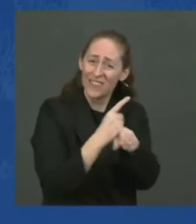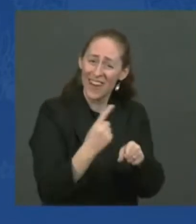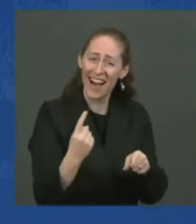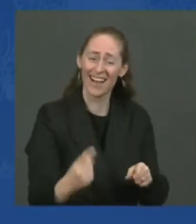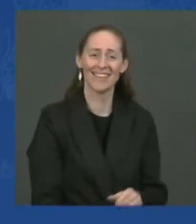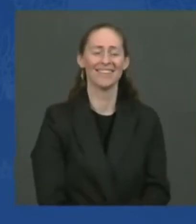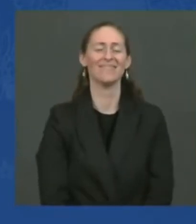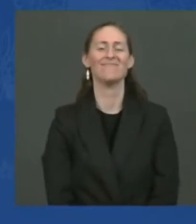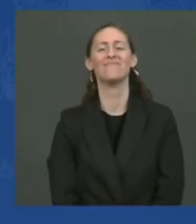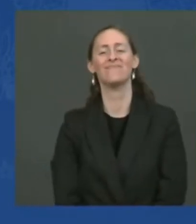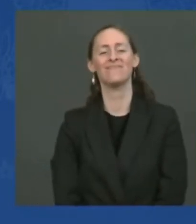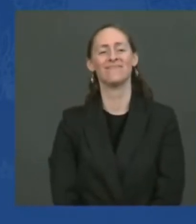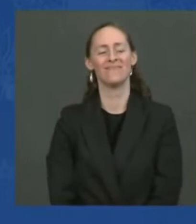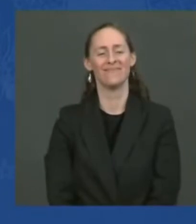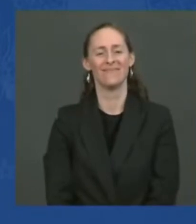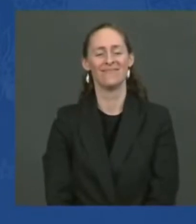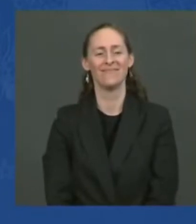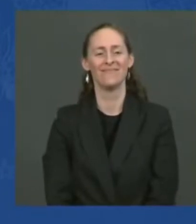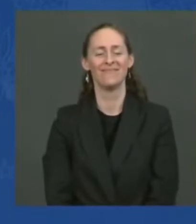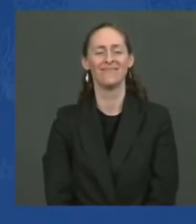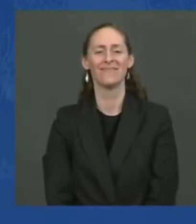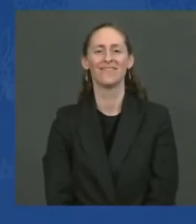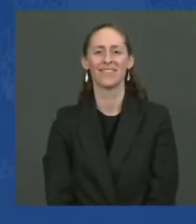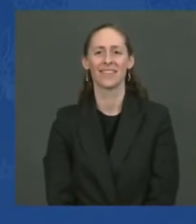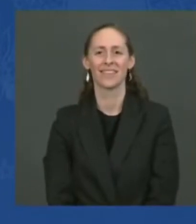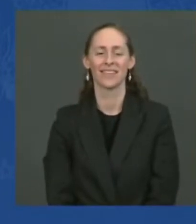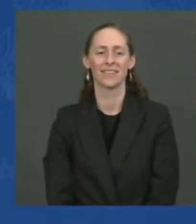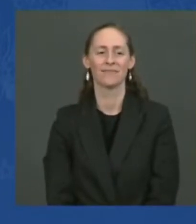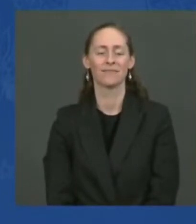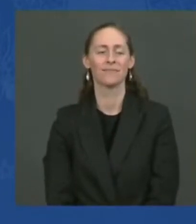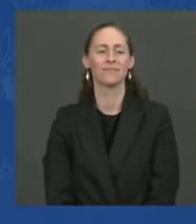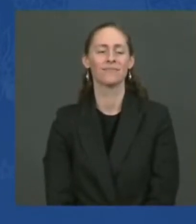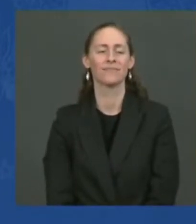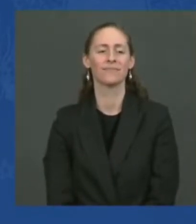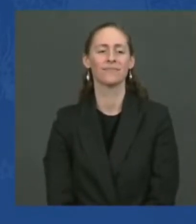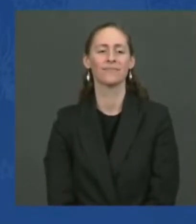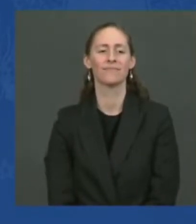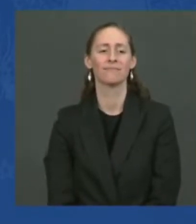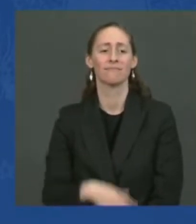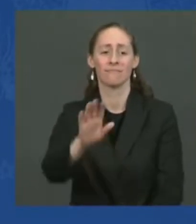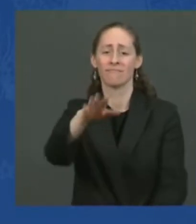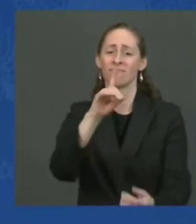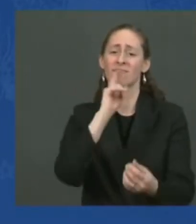it has. I just want to thank President Biden.